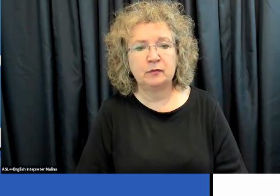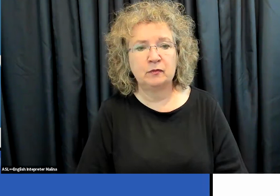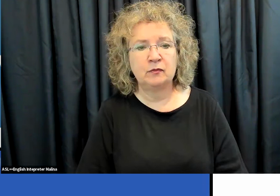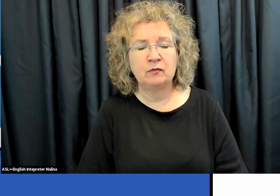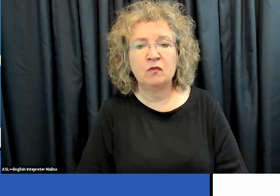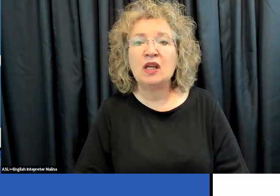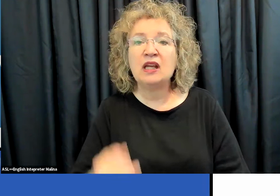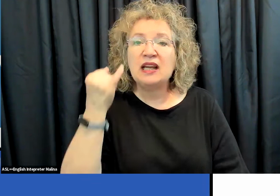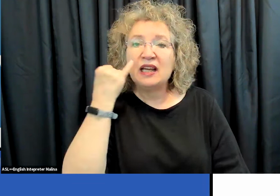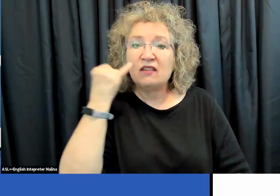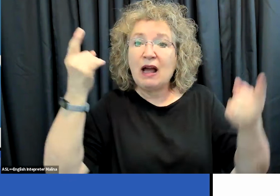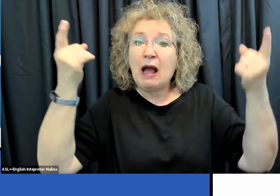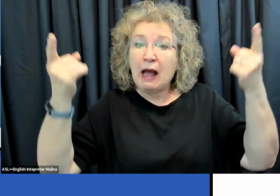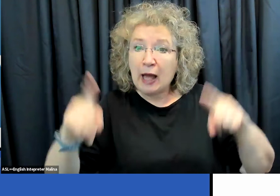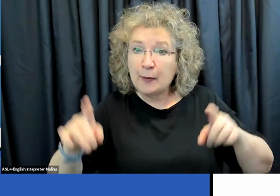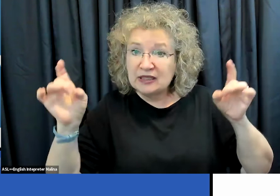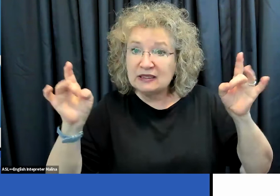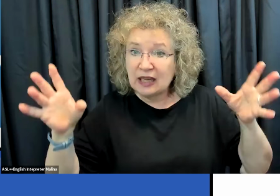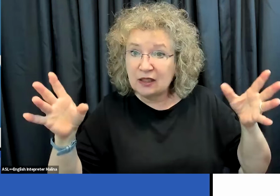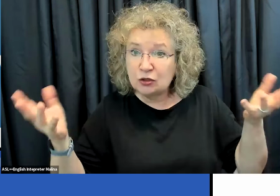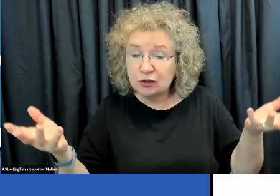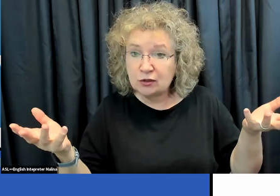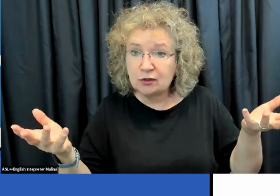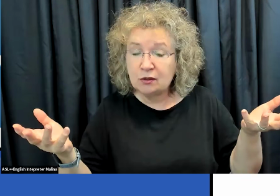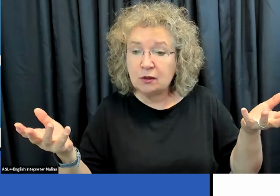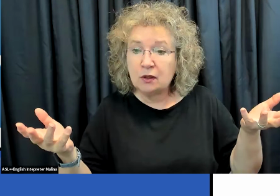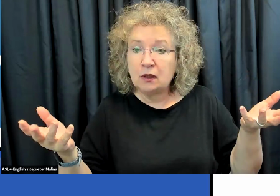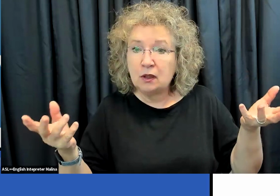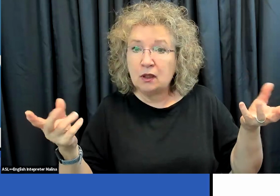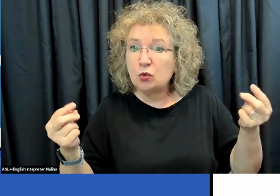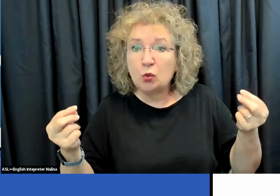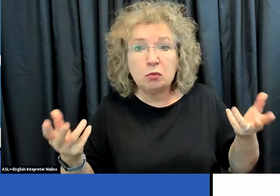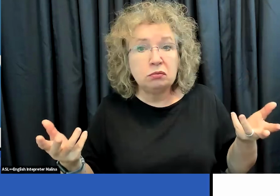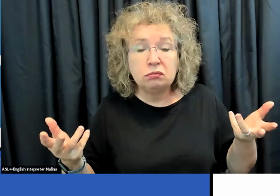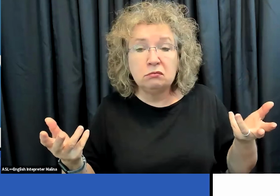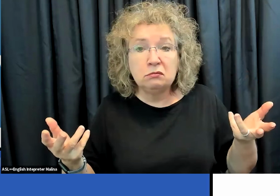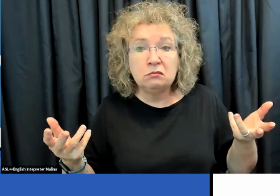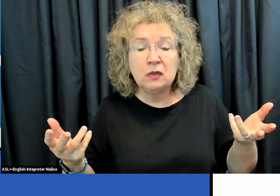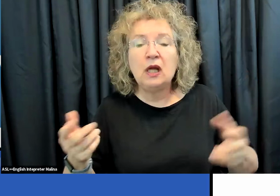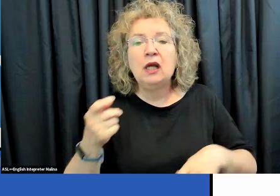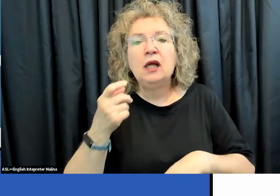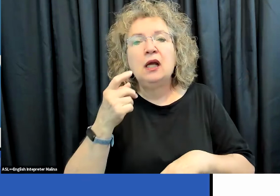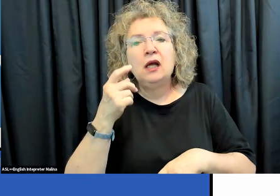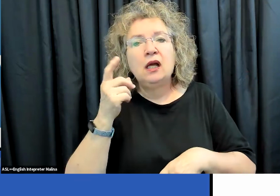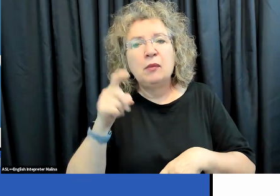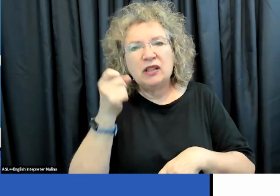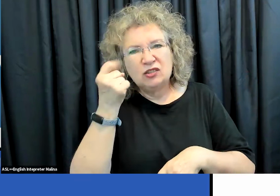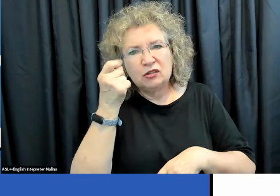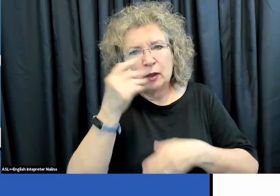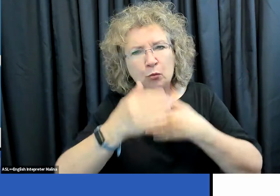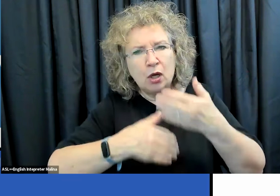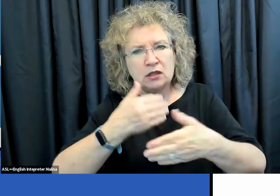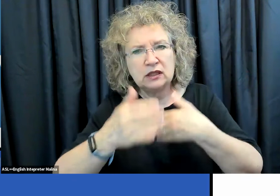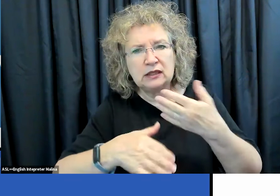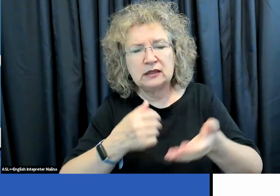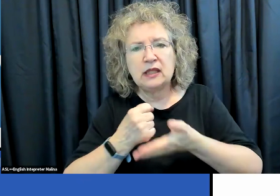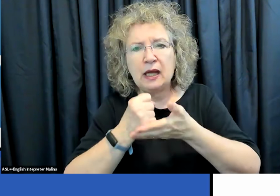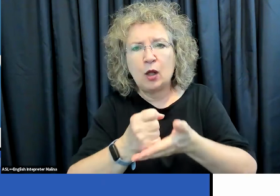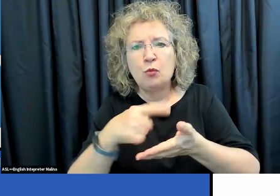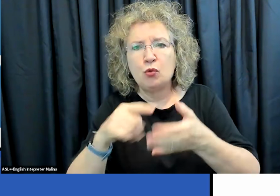So if you do experience a disaster, it's important to understand the process involved to help you